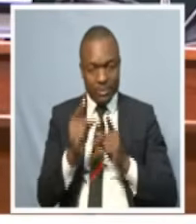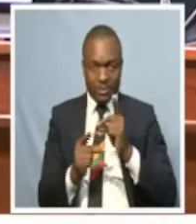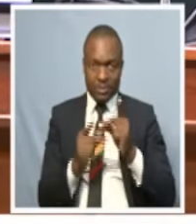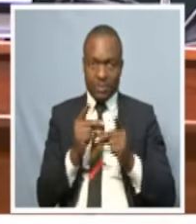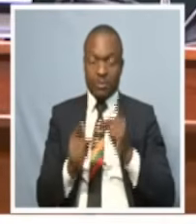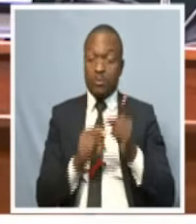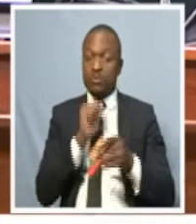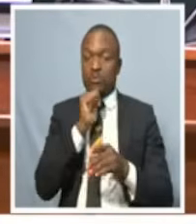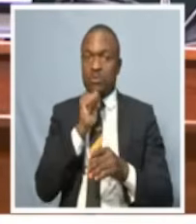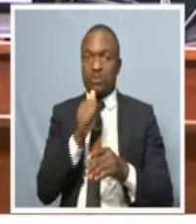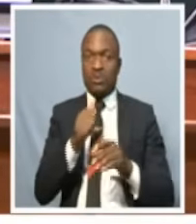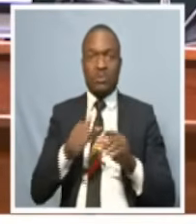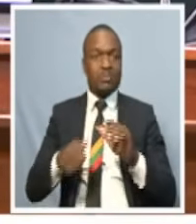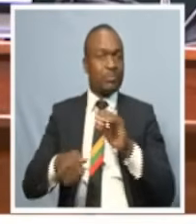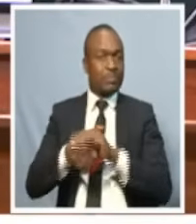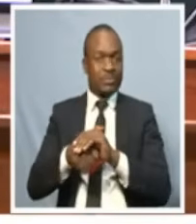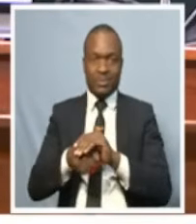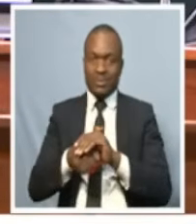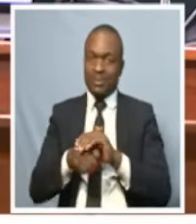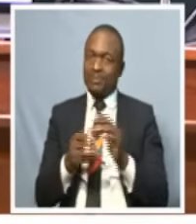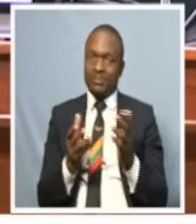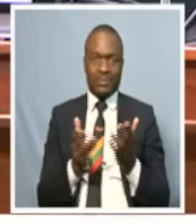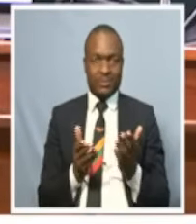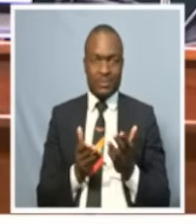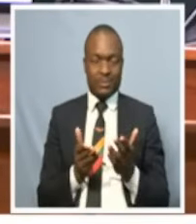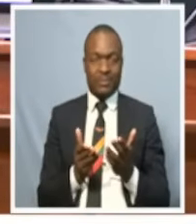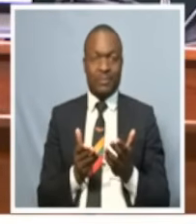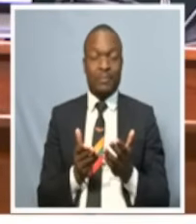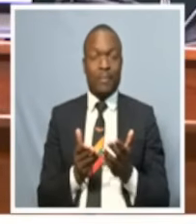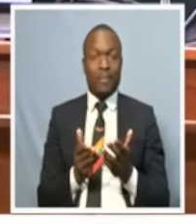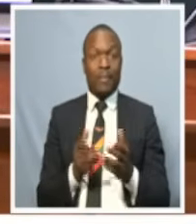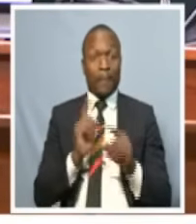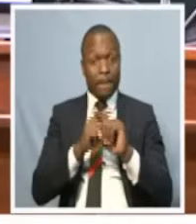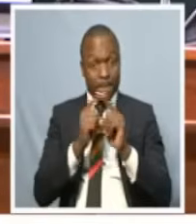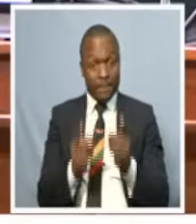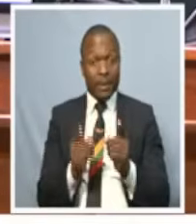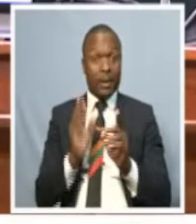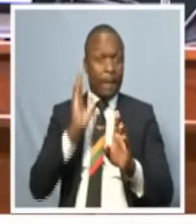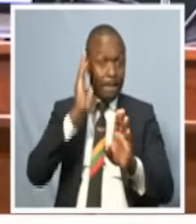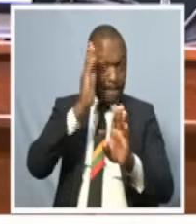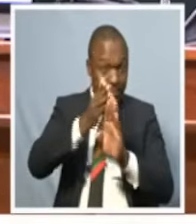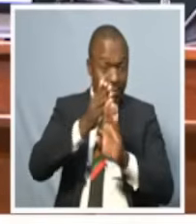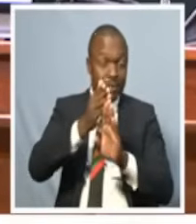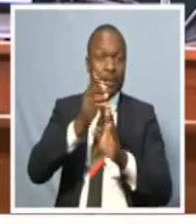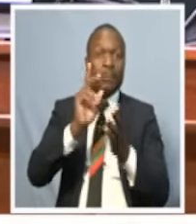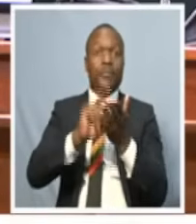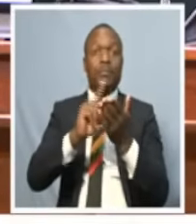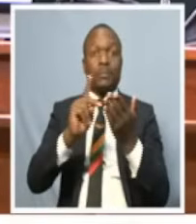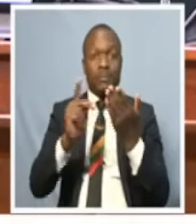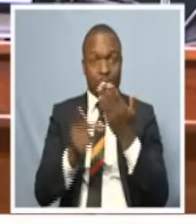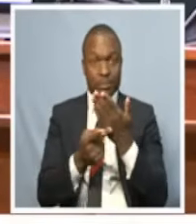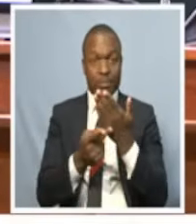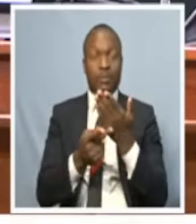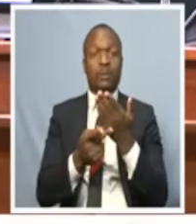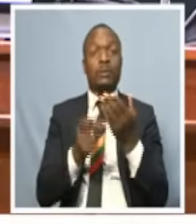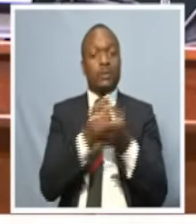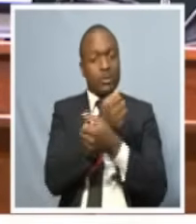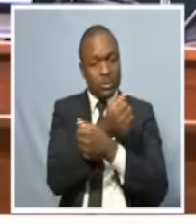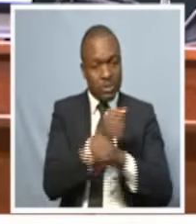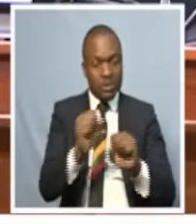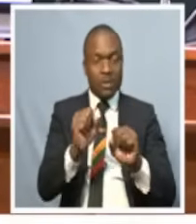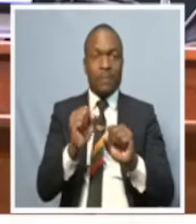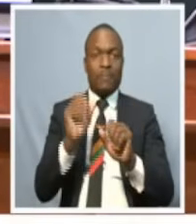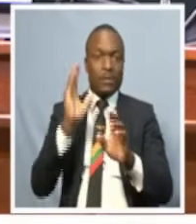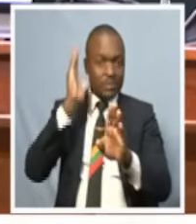neither secretive nor irregular. Rather, it was a targeted exercise designed to address